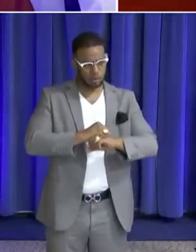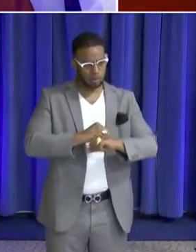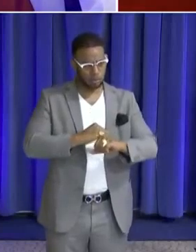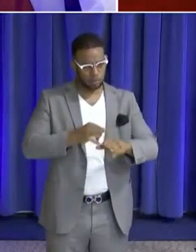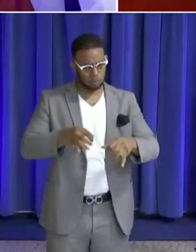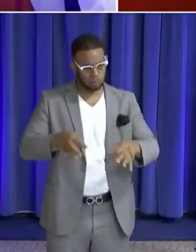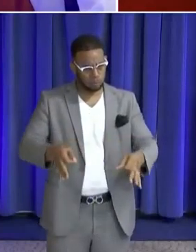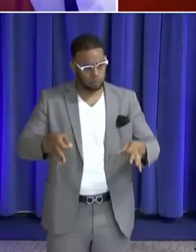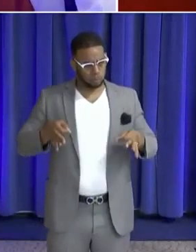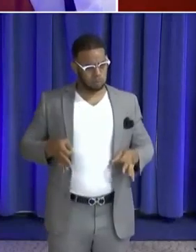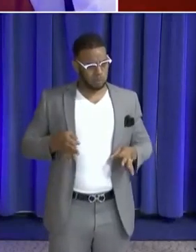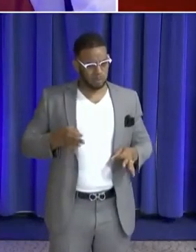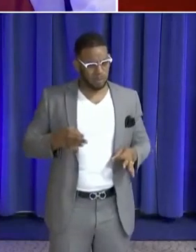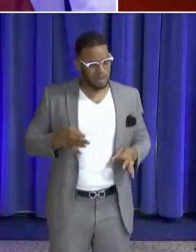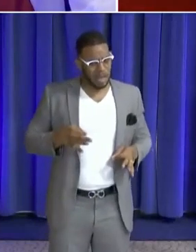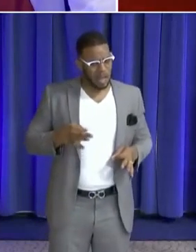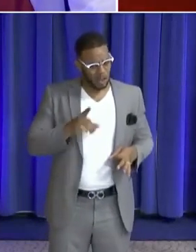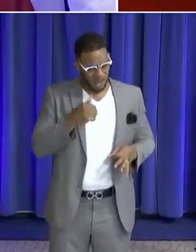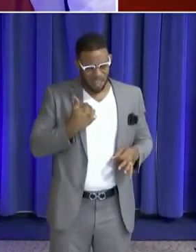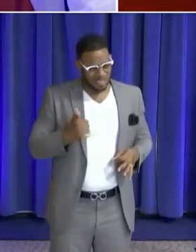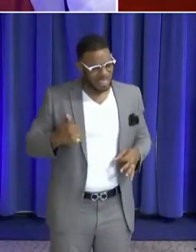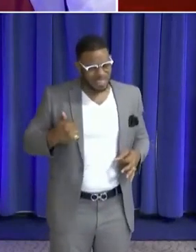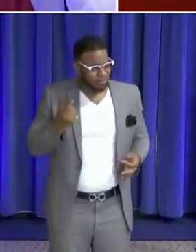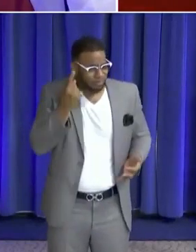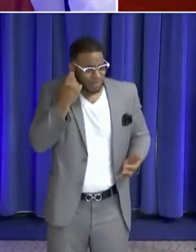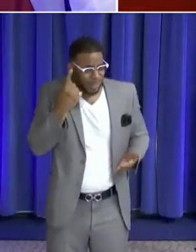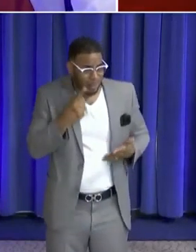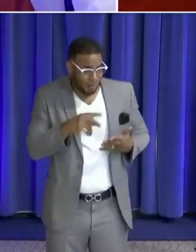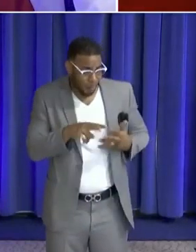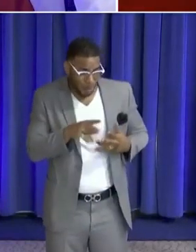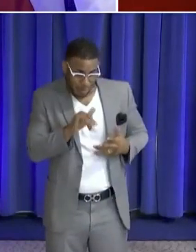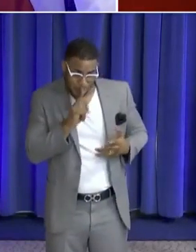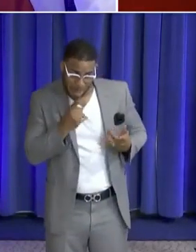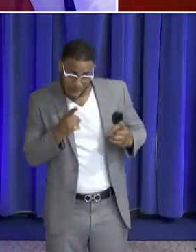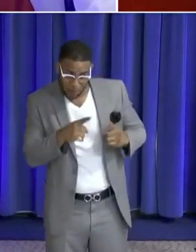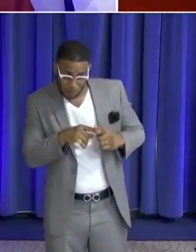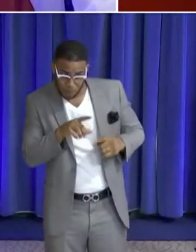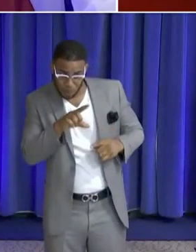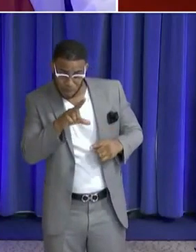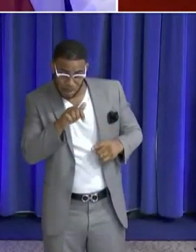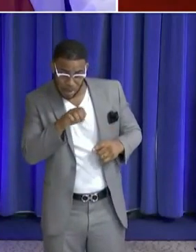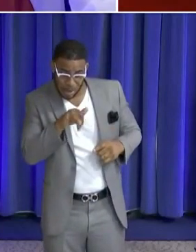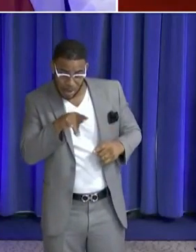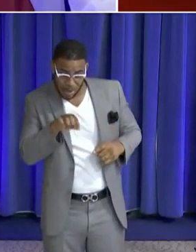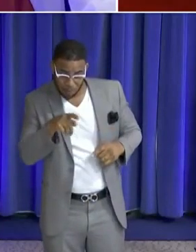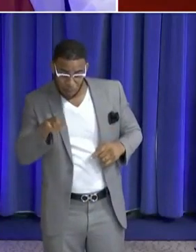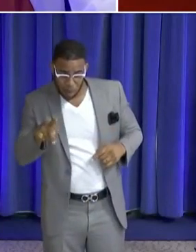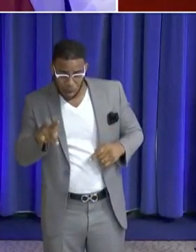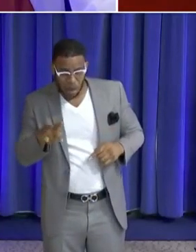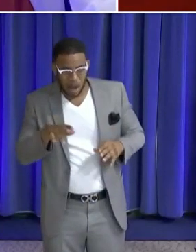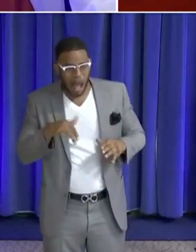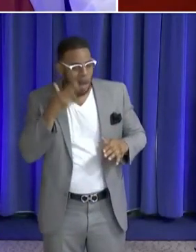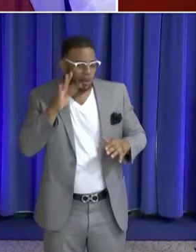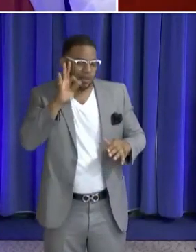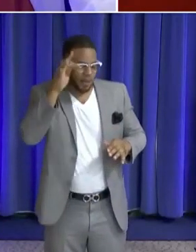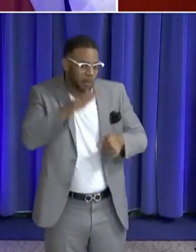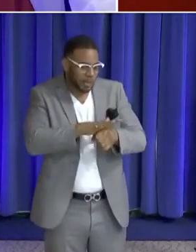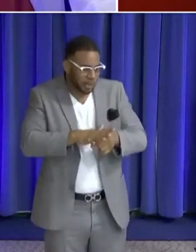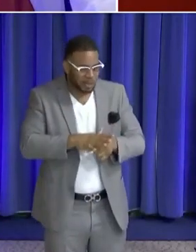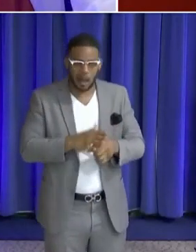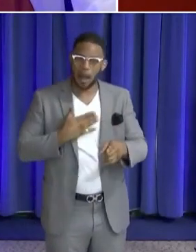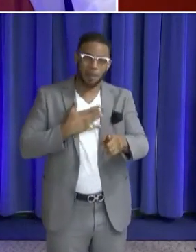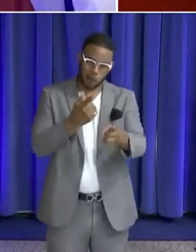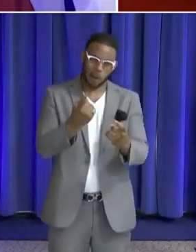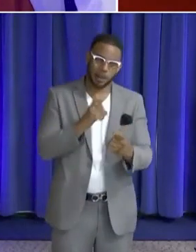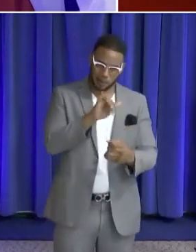further. Do you have any sense of whether that might happen to Lafayette Park, and how would you react? I know it's federal territory. You know, I'm glad you